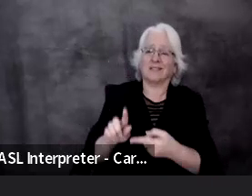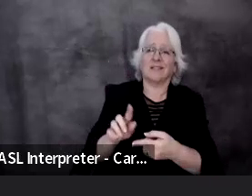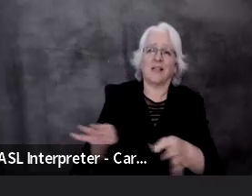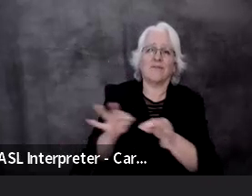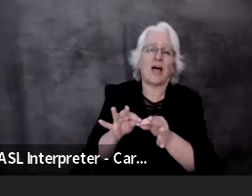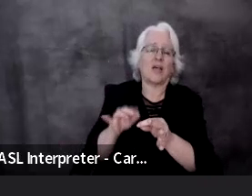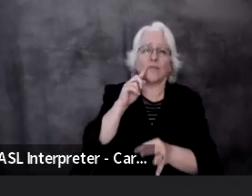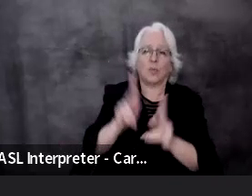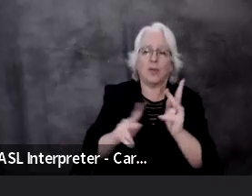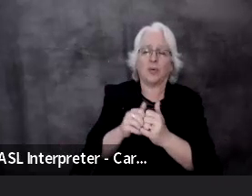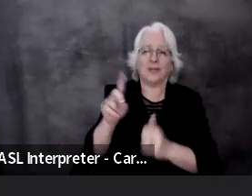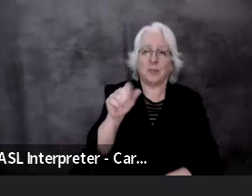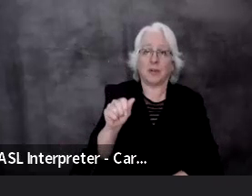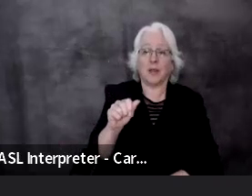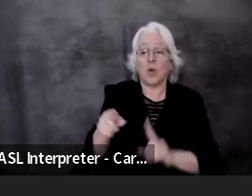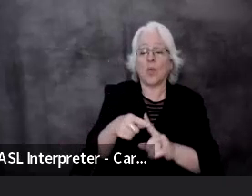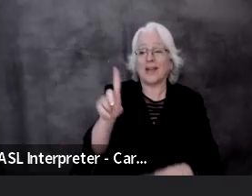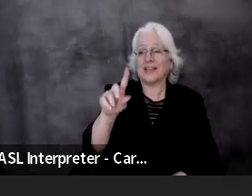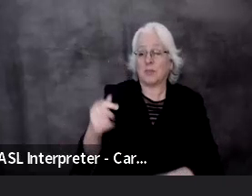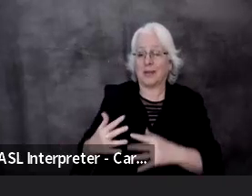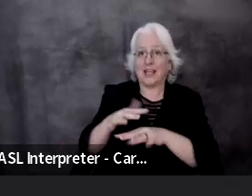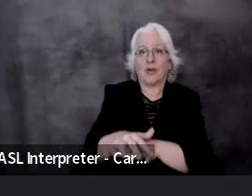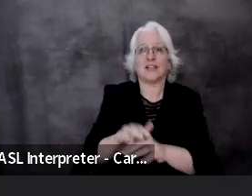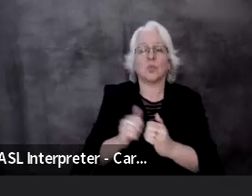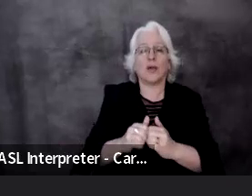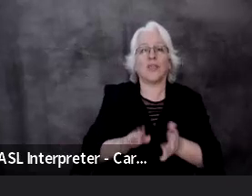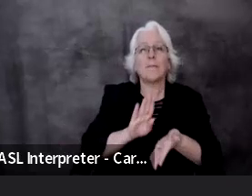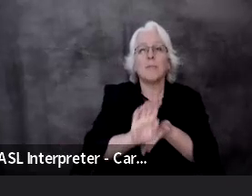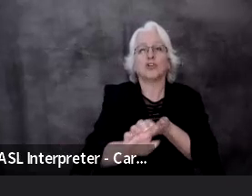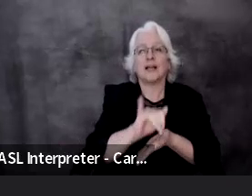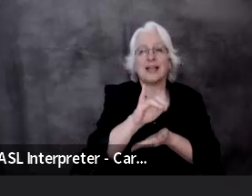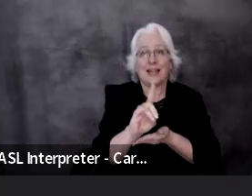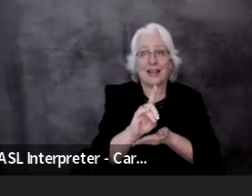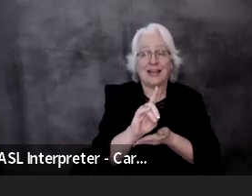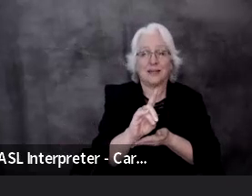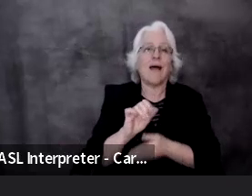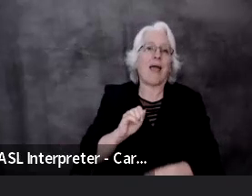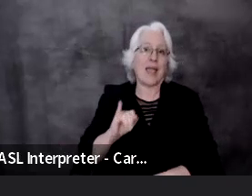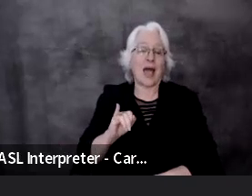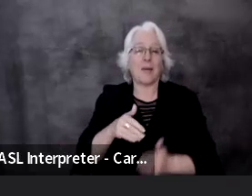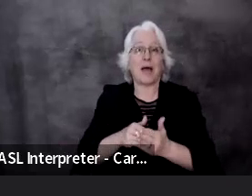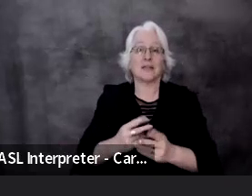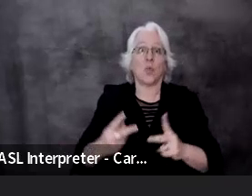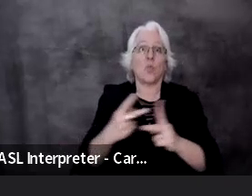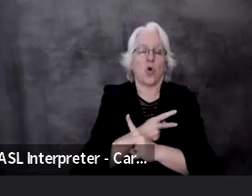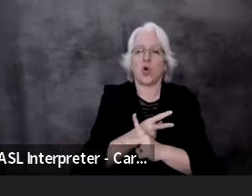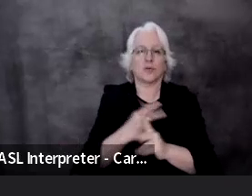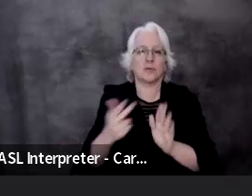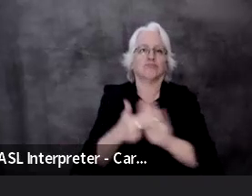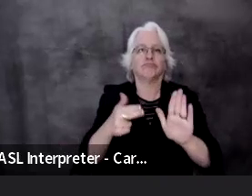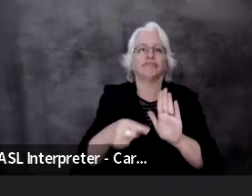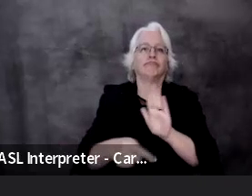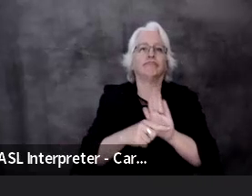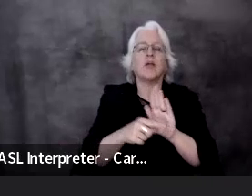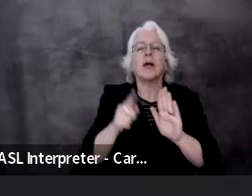conditions. When disability intersects with marginalized identities, AI bias can further stigmatize patients,